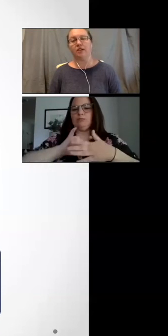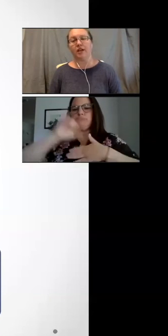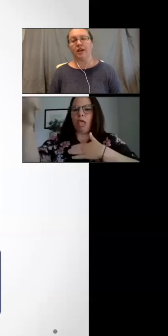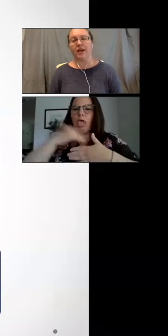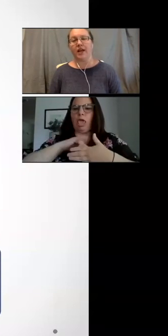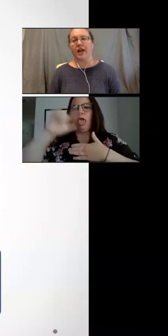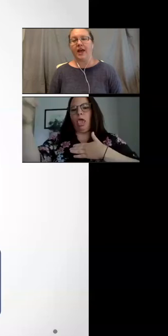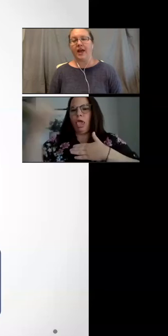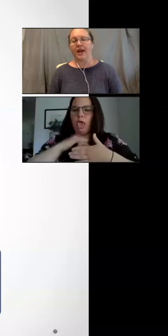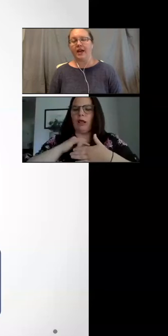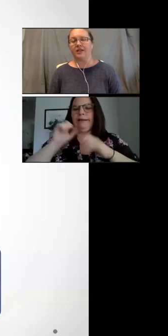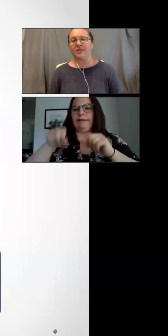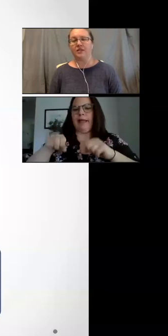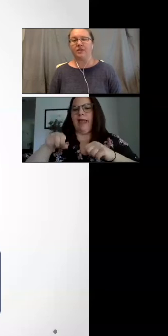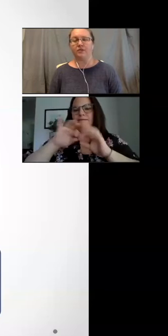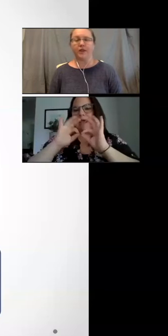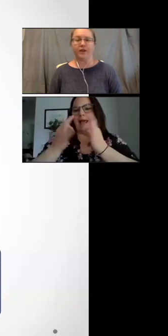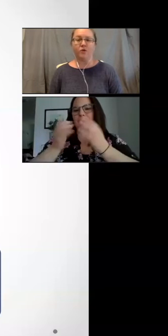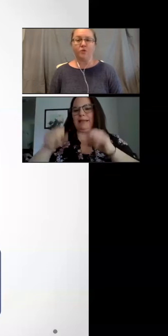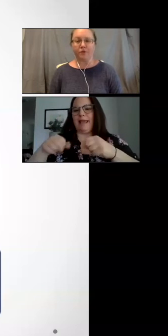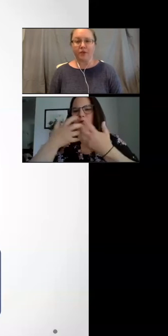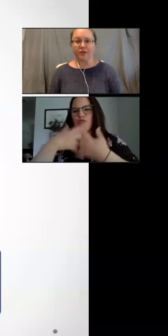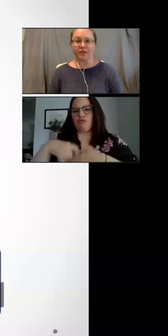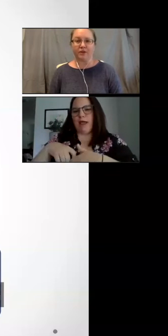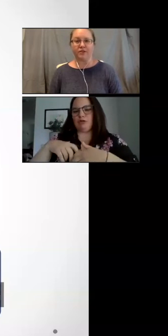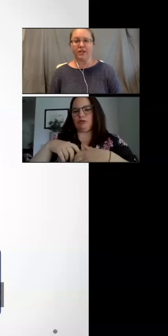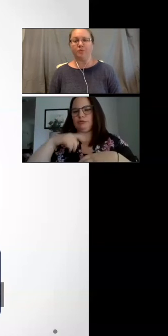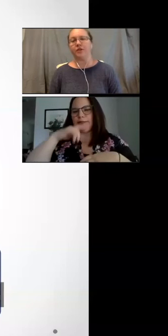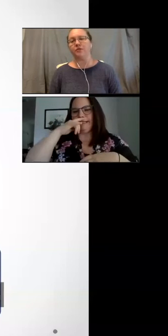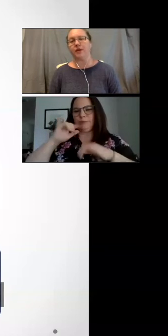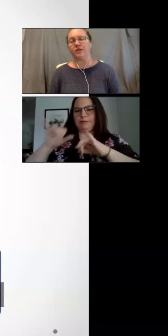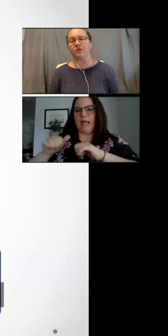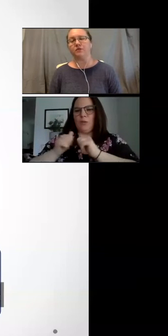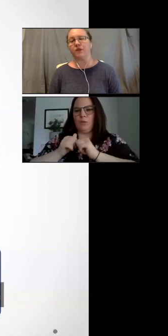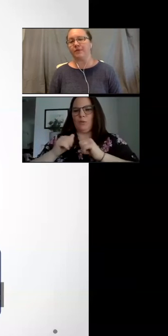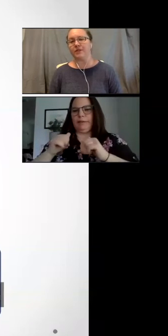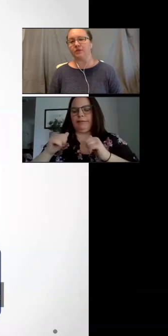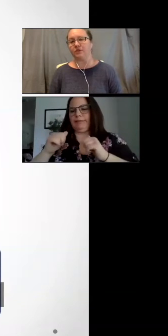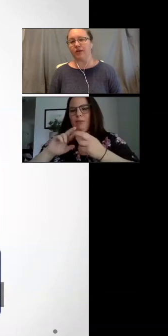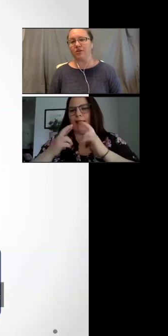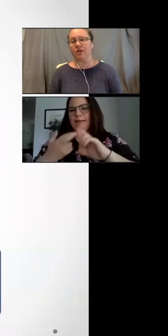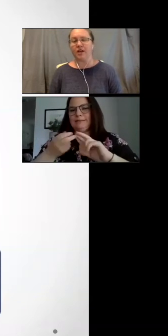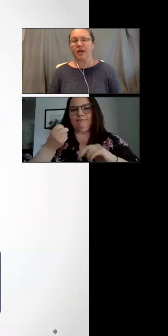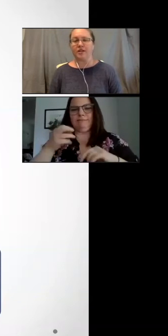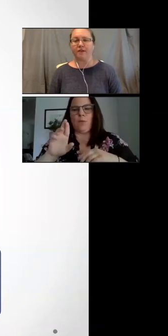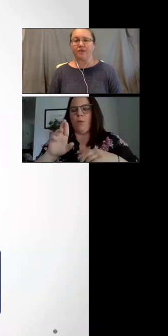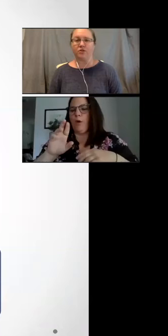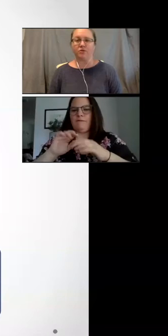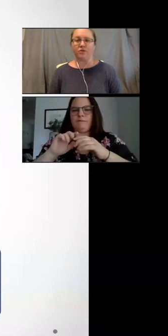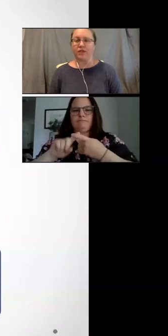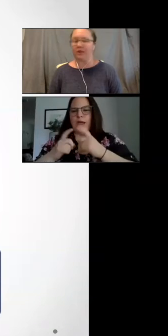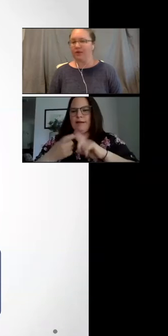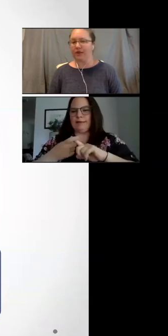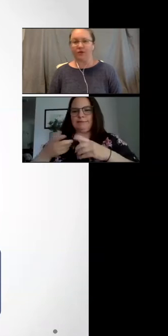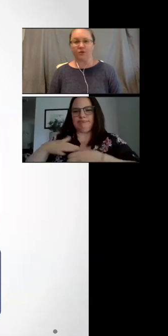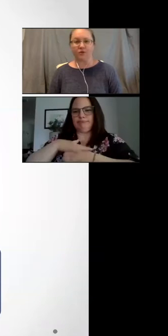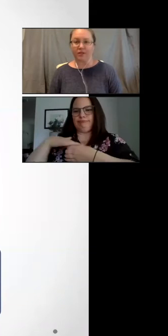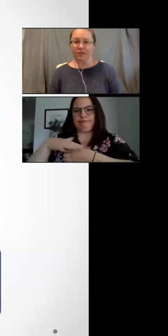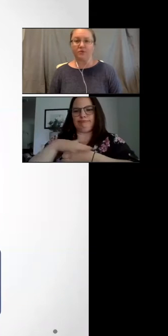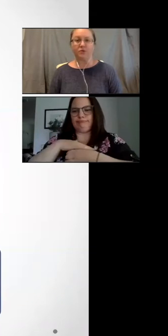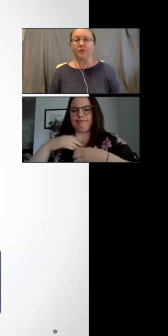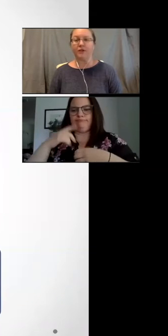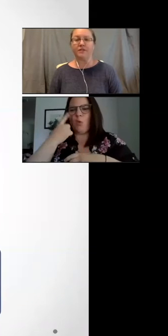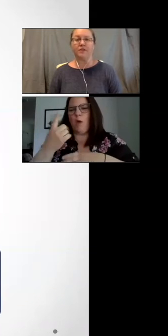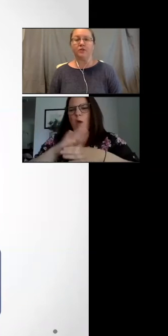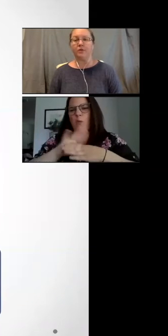the area. And instead of flying home every weekend, they'd rather take a break from that. So then families can arrange to have their children stay without those